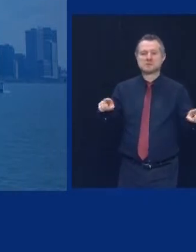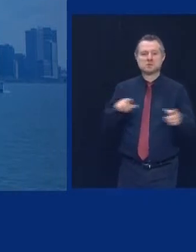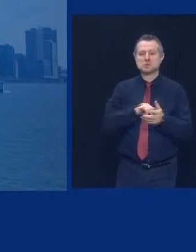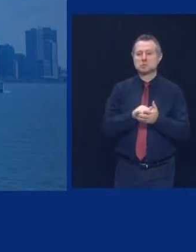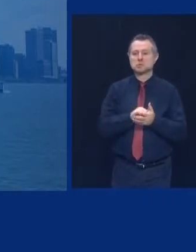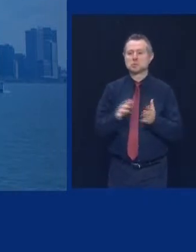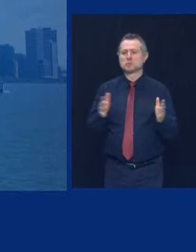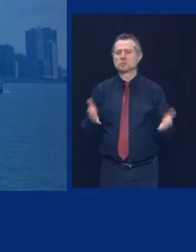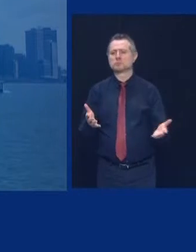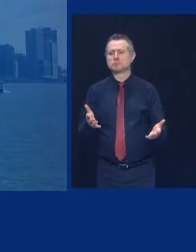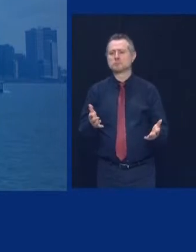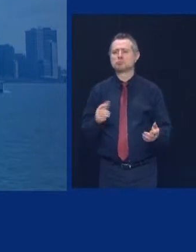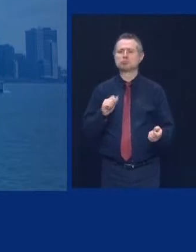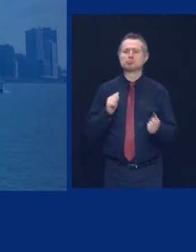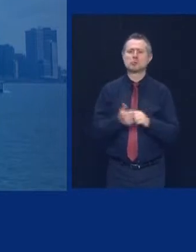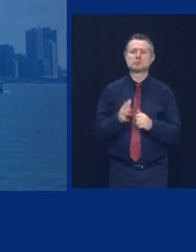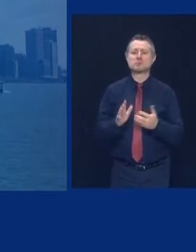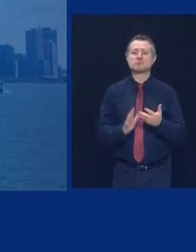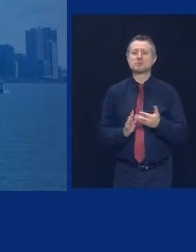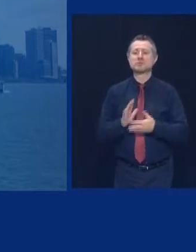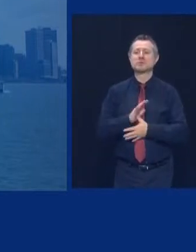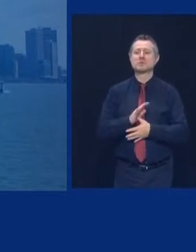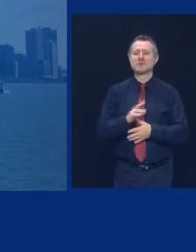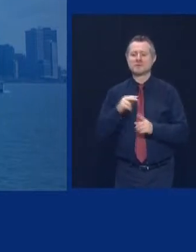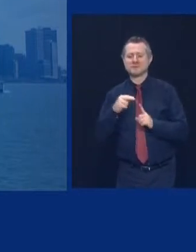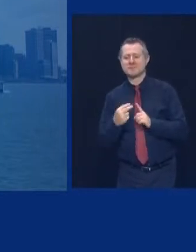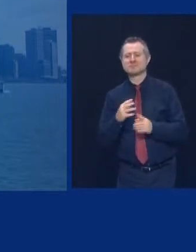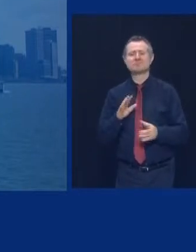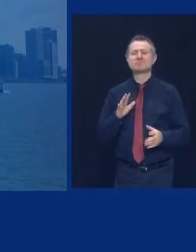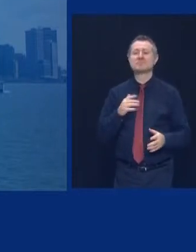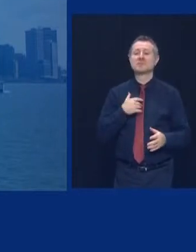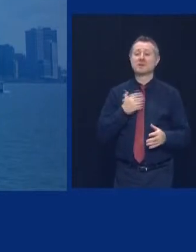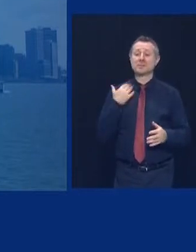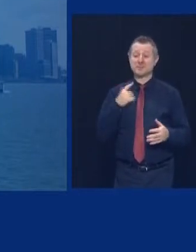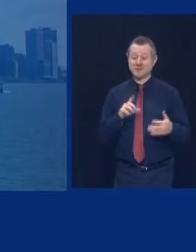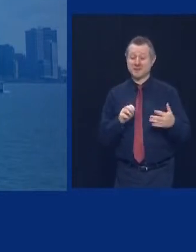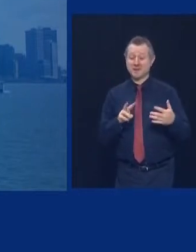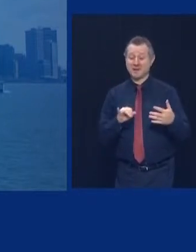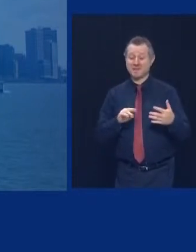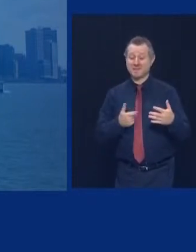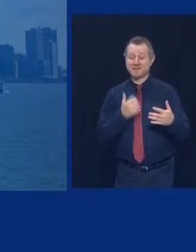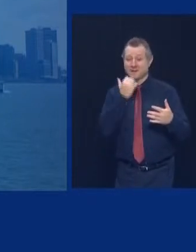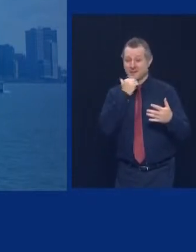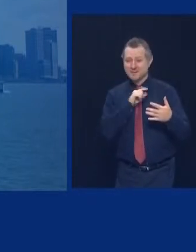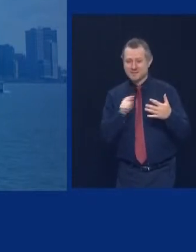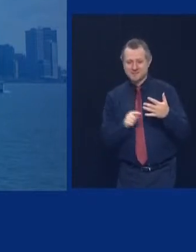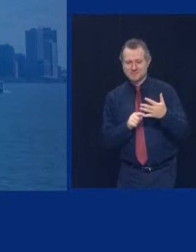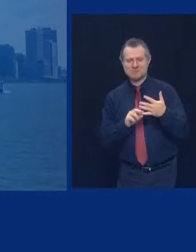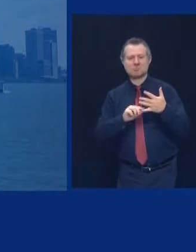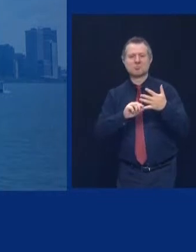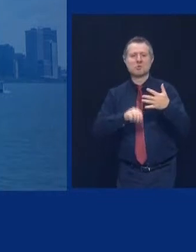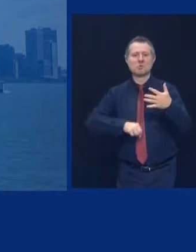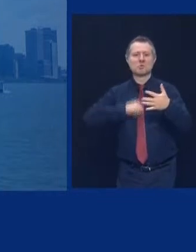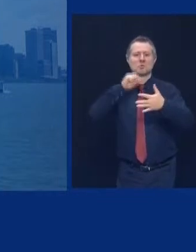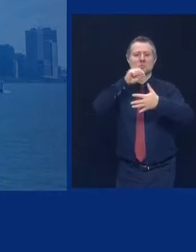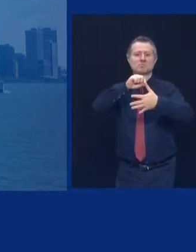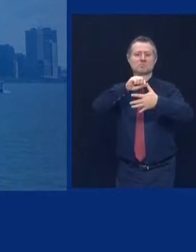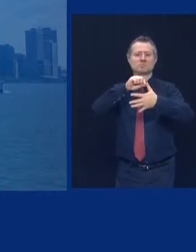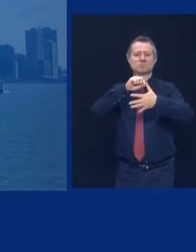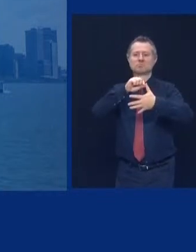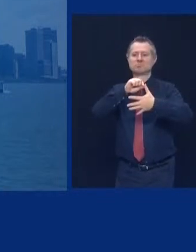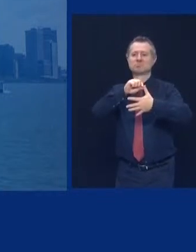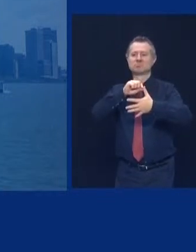and move loving up to the top, you know? Don't do what I